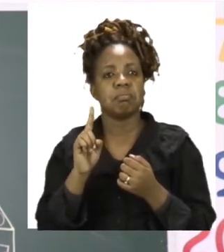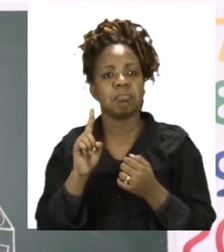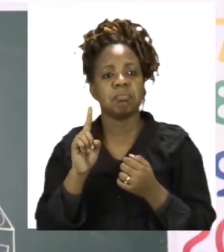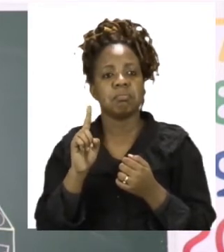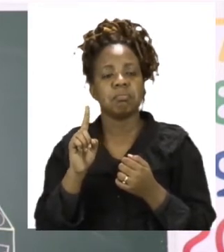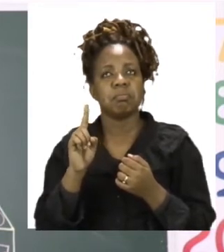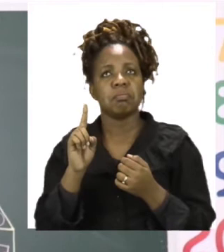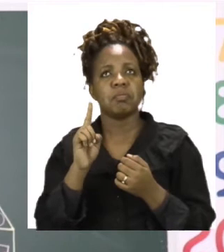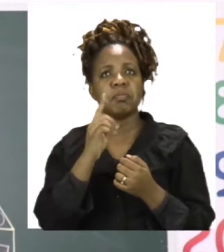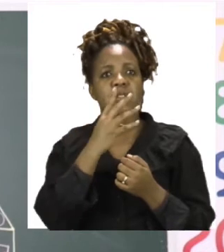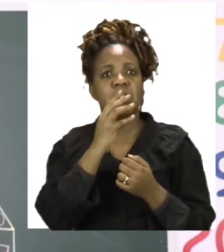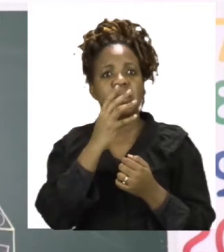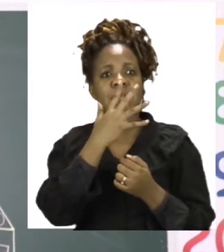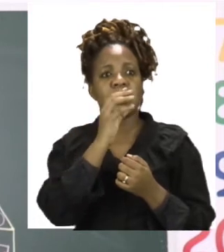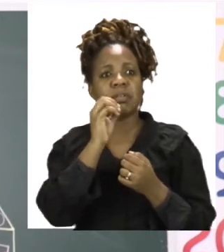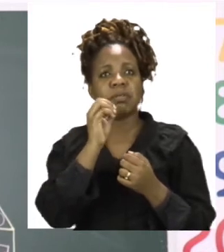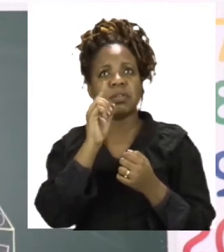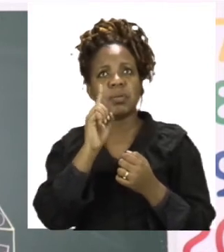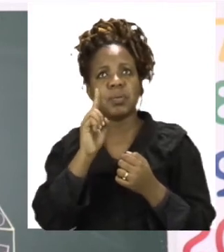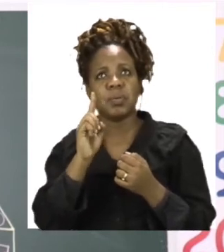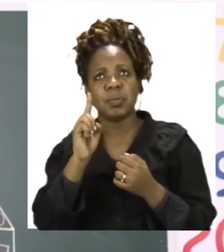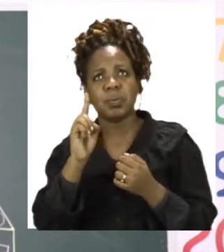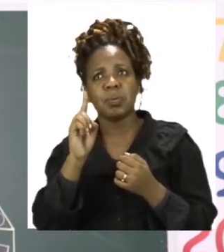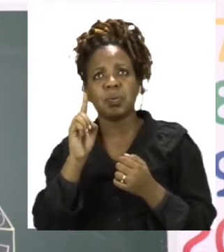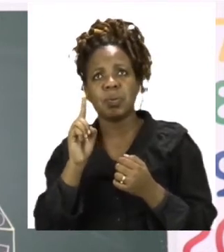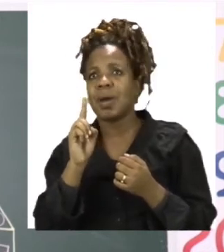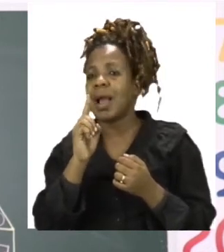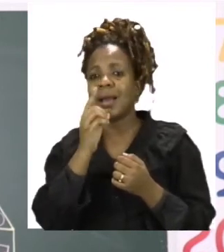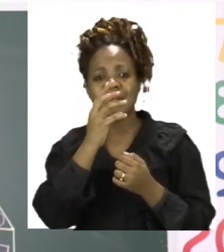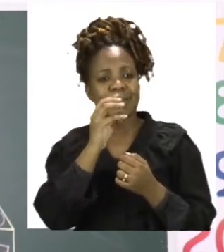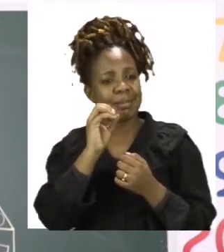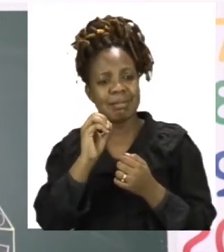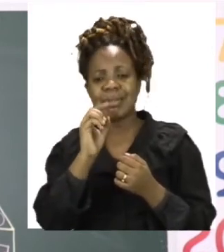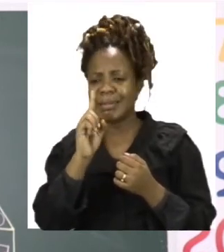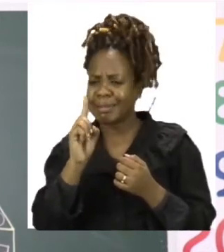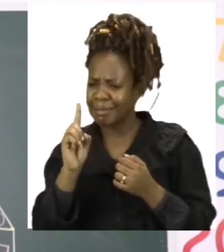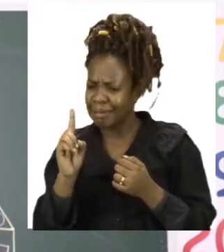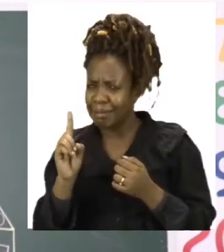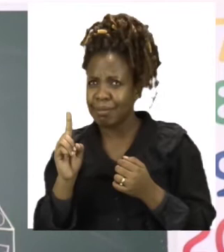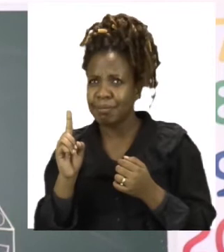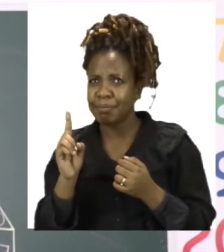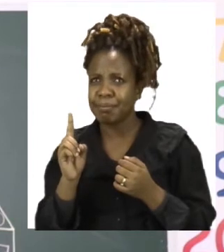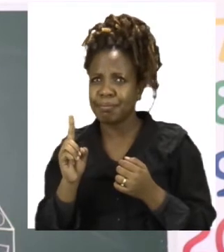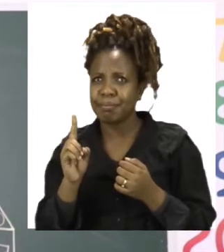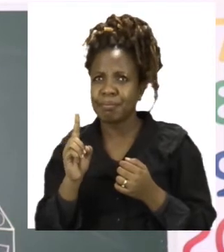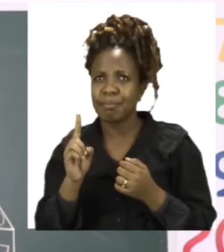50. He has passed house number 60. And he's still on the